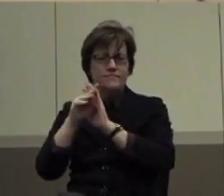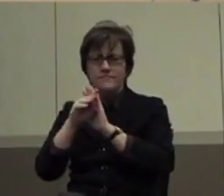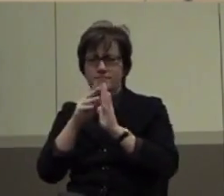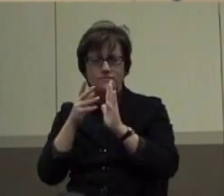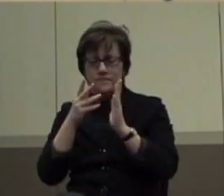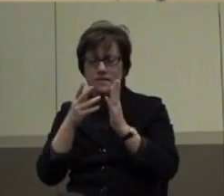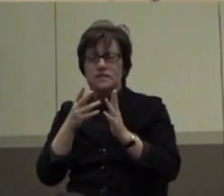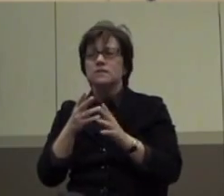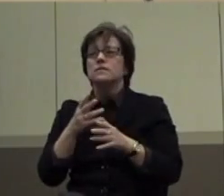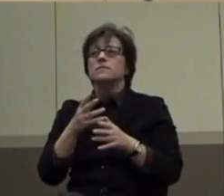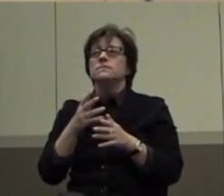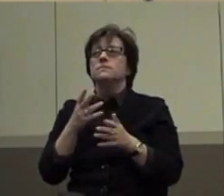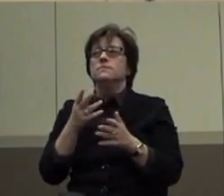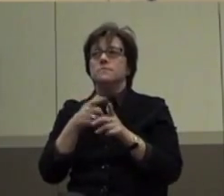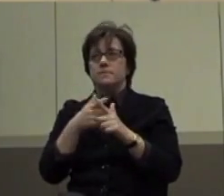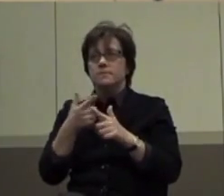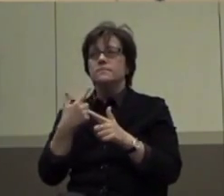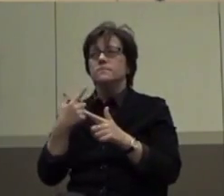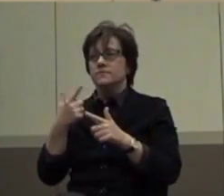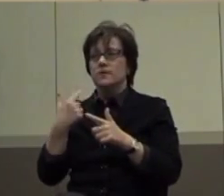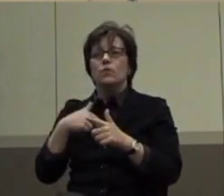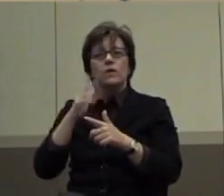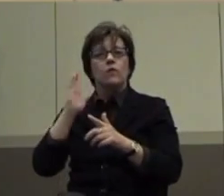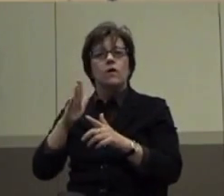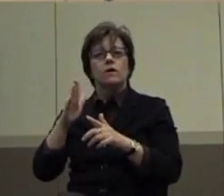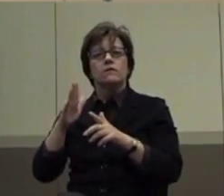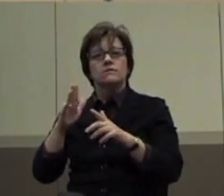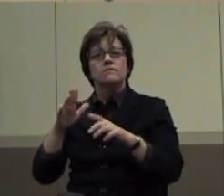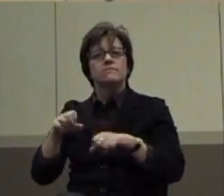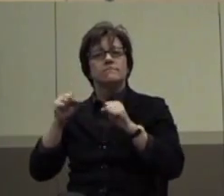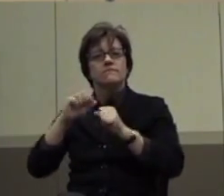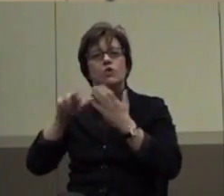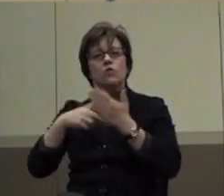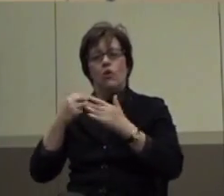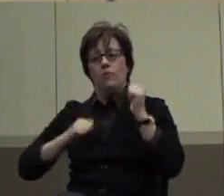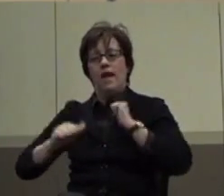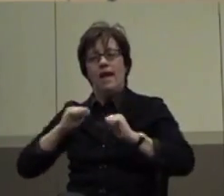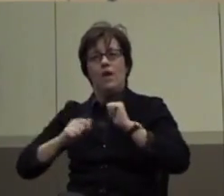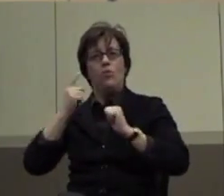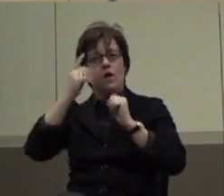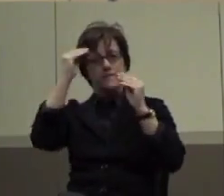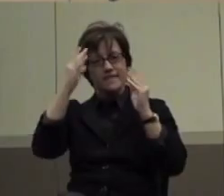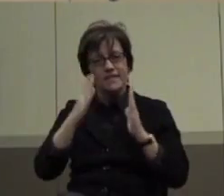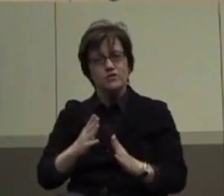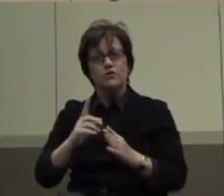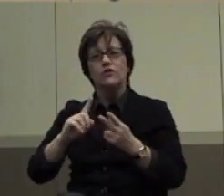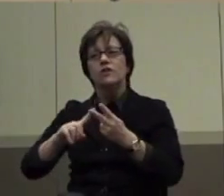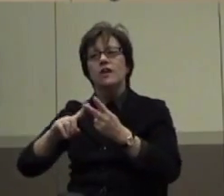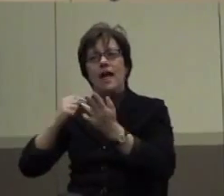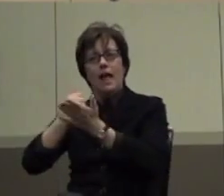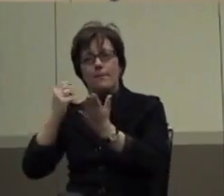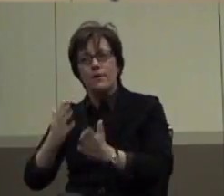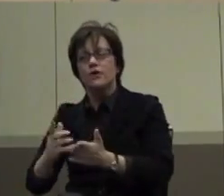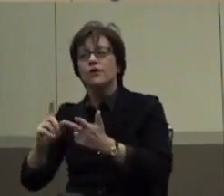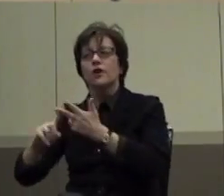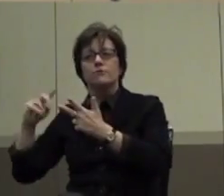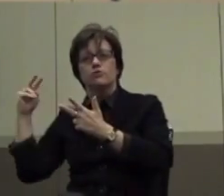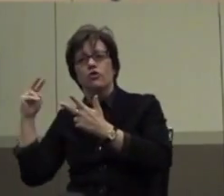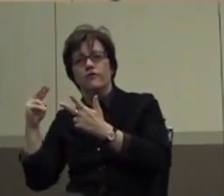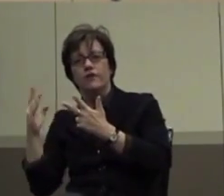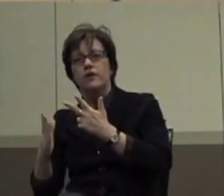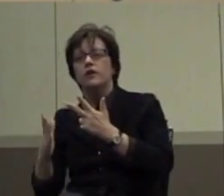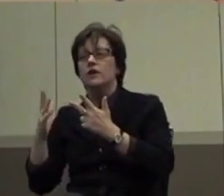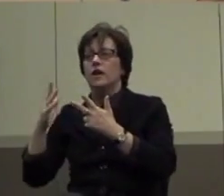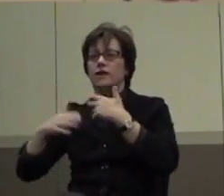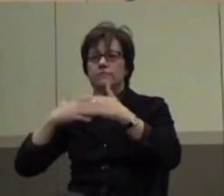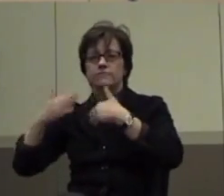talk to that teacher. One of you is going to play the role of the teacher. One of you is going to be the helper. One's going to observe, and we're going to watch and see how that process goes as you